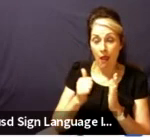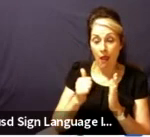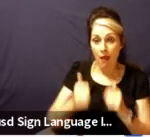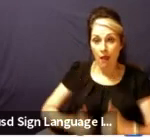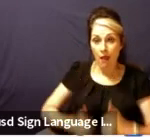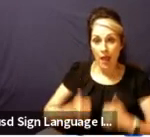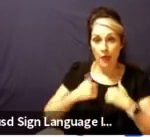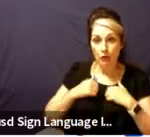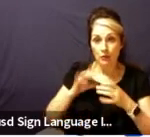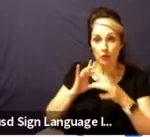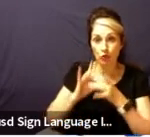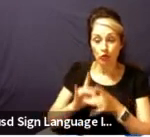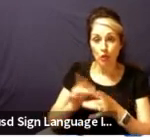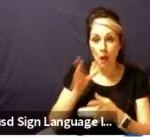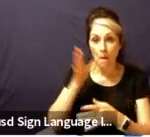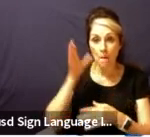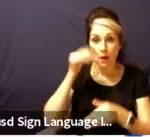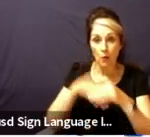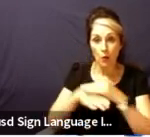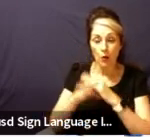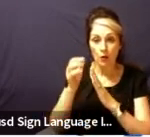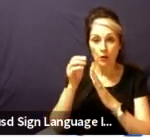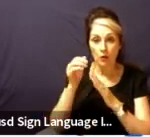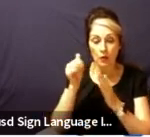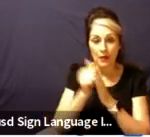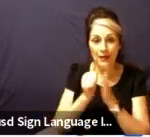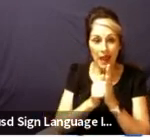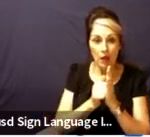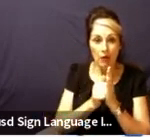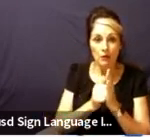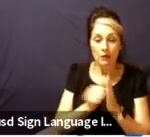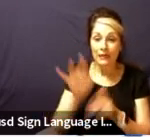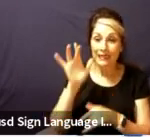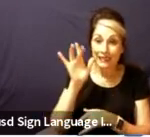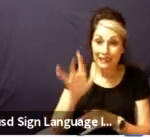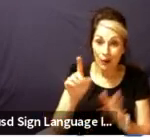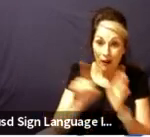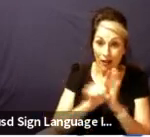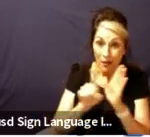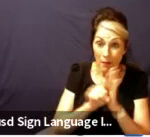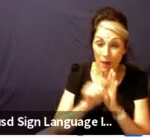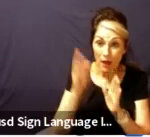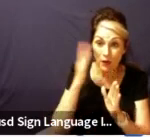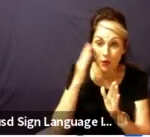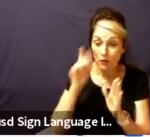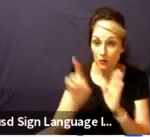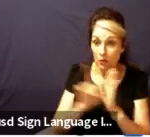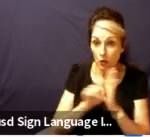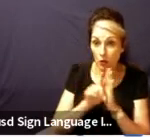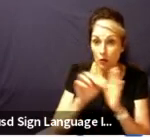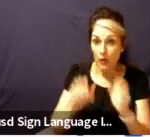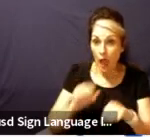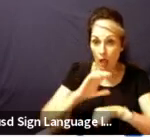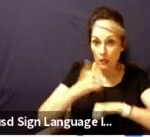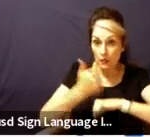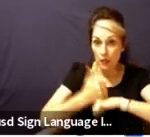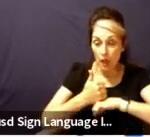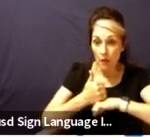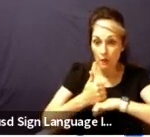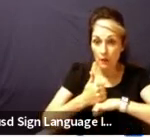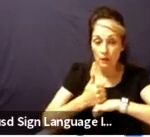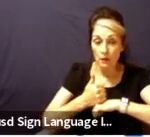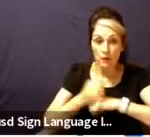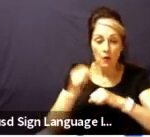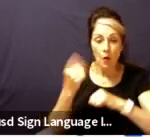account. If you click on that bell, it basically lets you know there's alerts that you can set up. These alerts